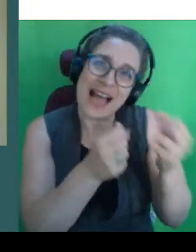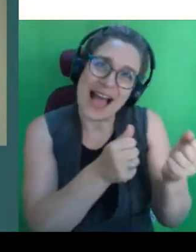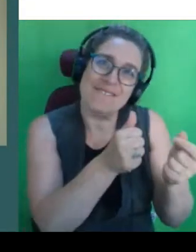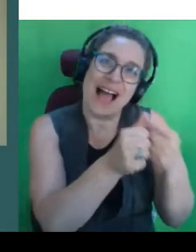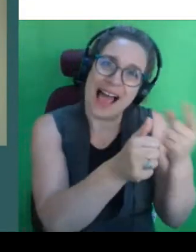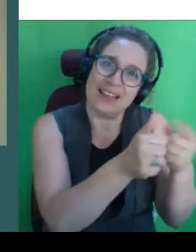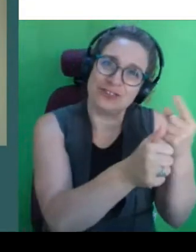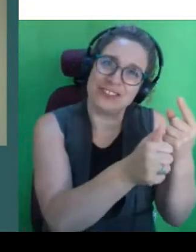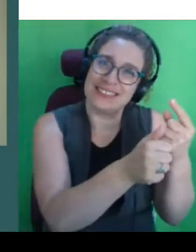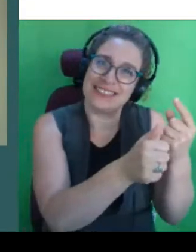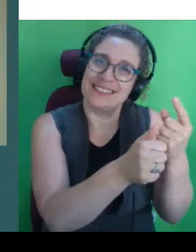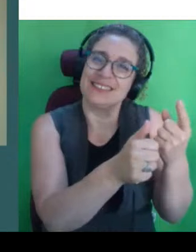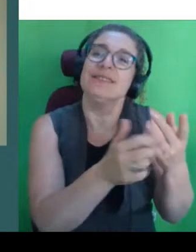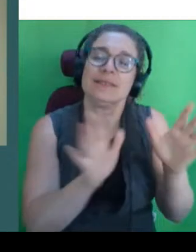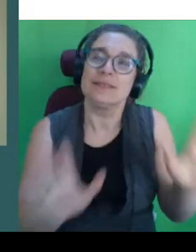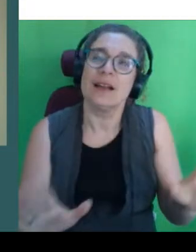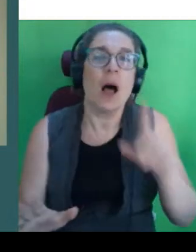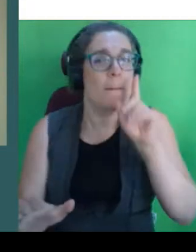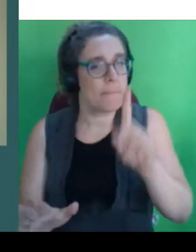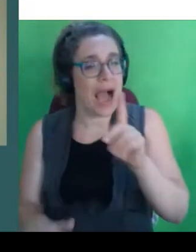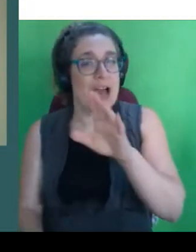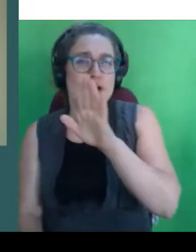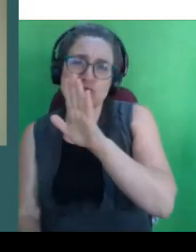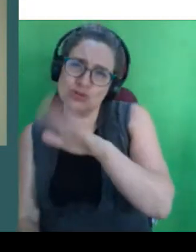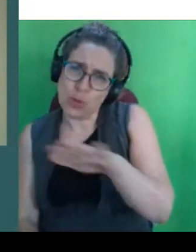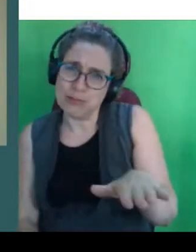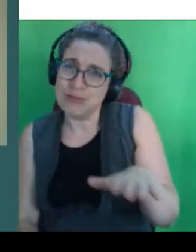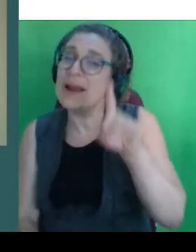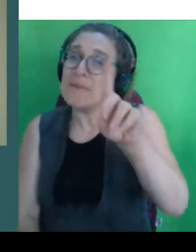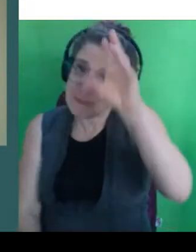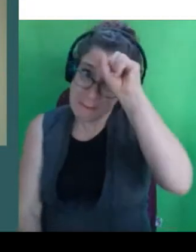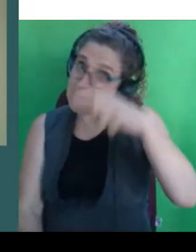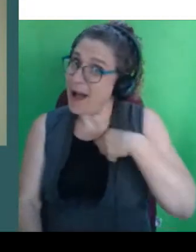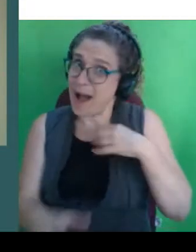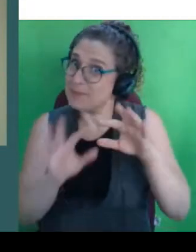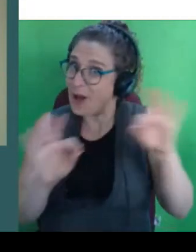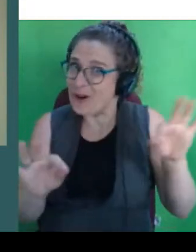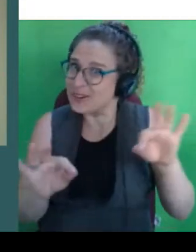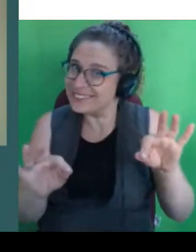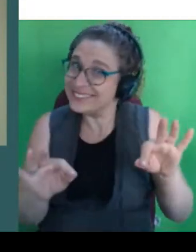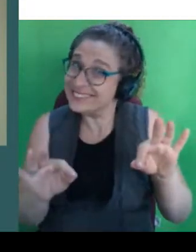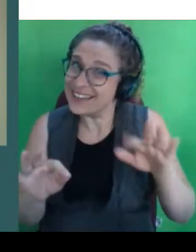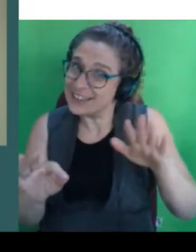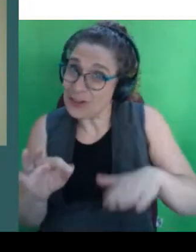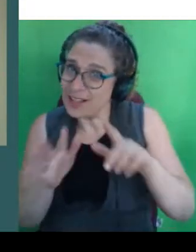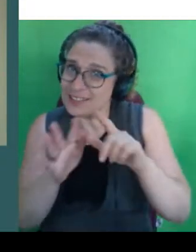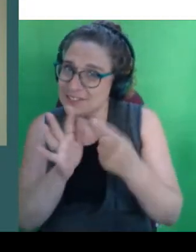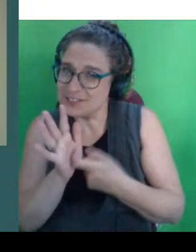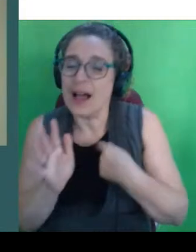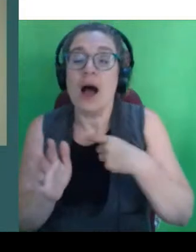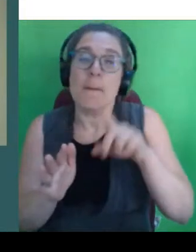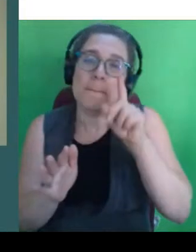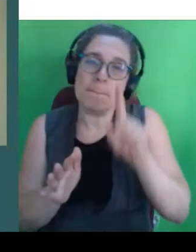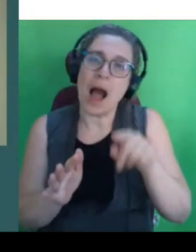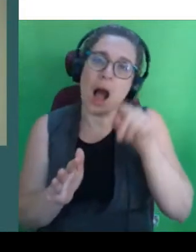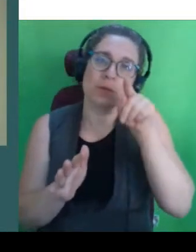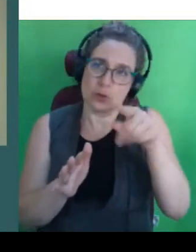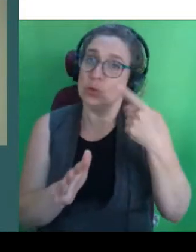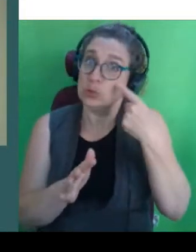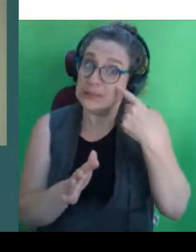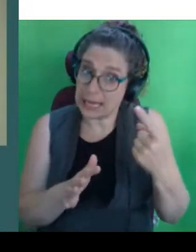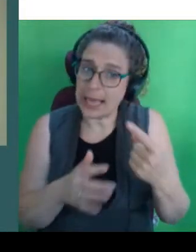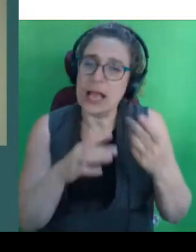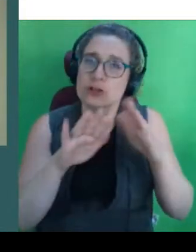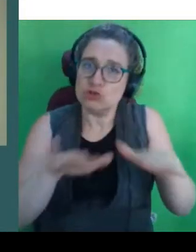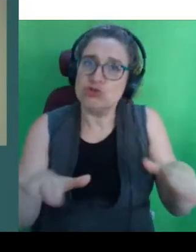In children, and again, caveated with I'm not a pediatrician, you do see more kind of milk and egg